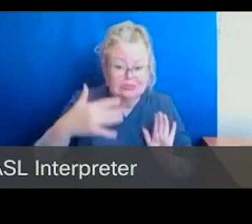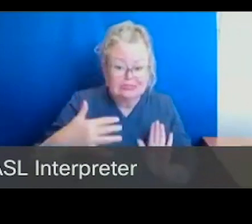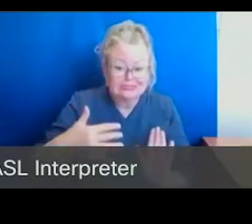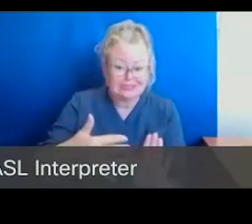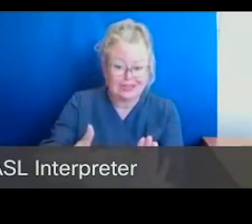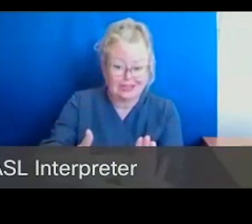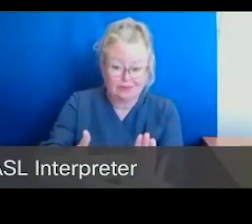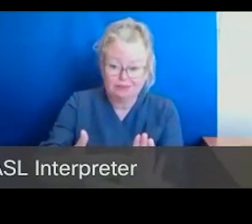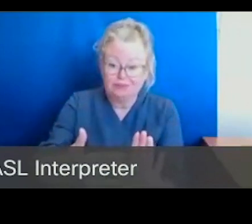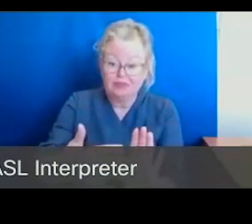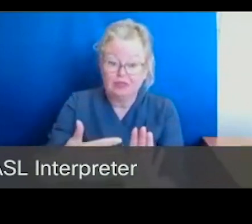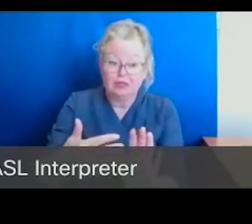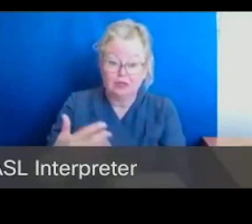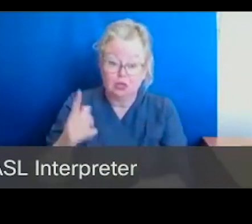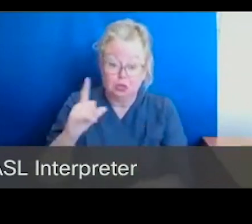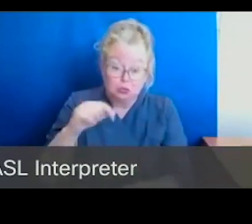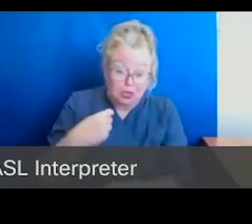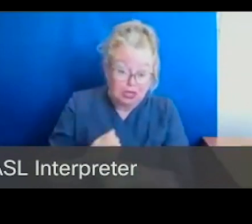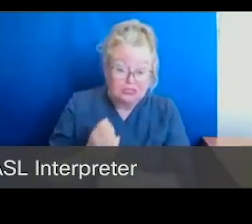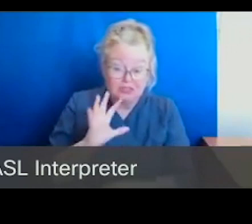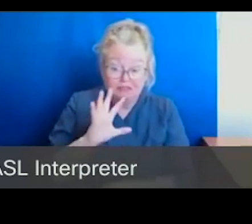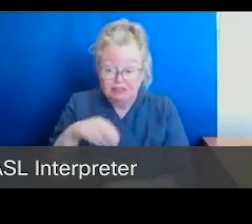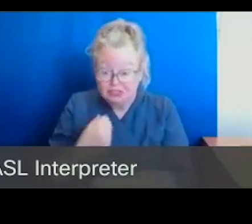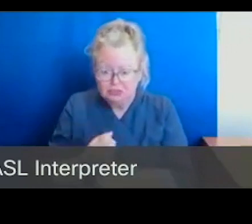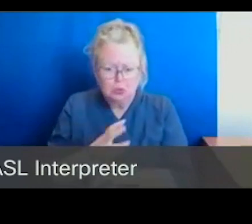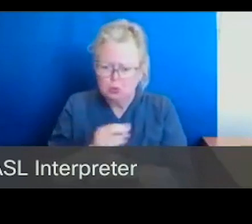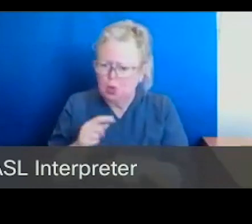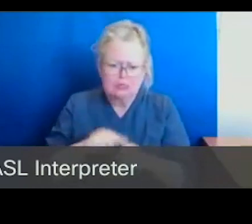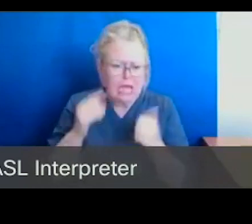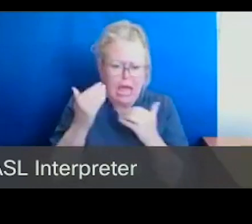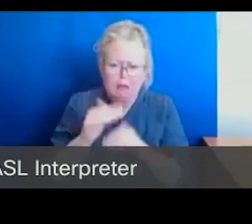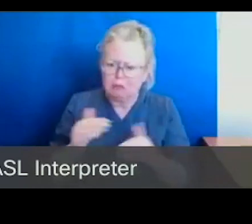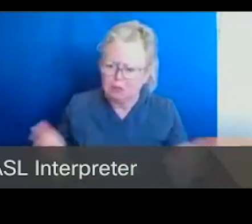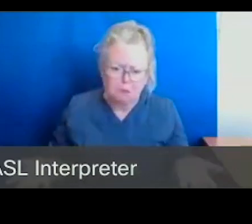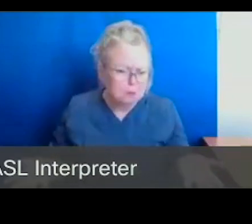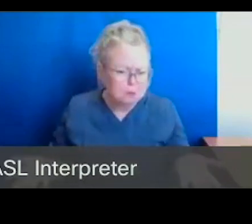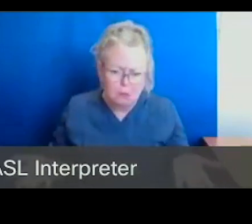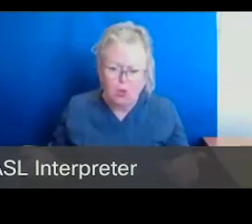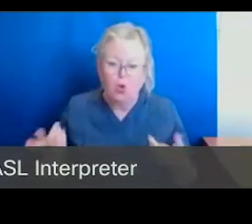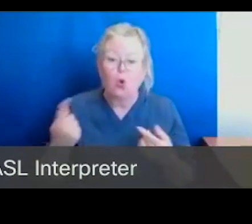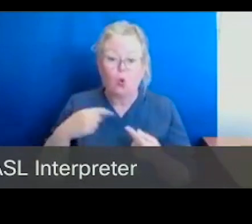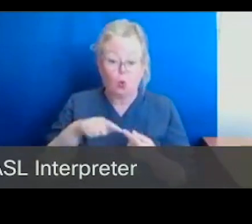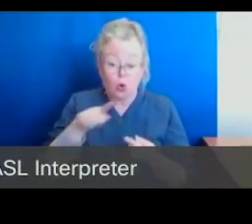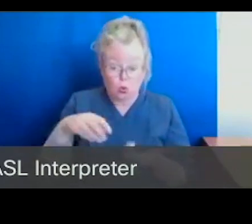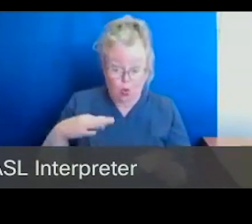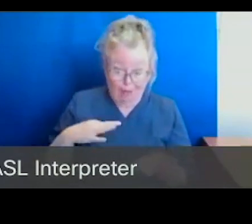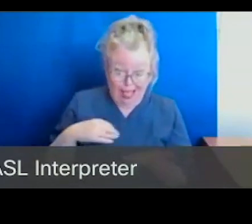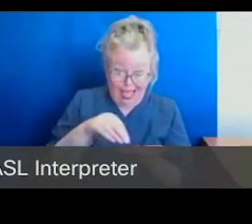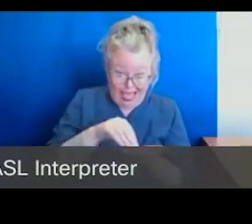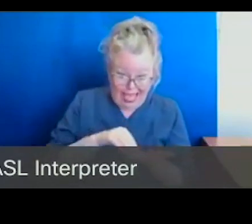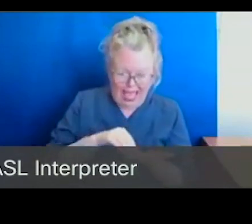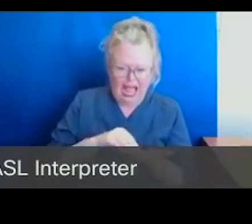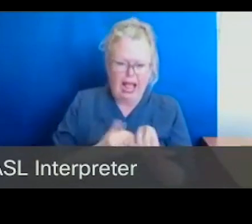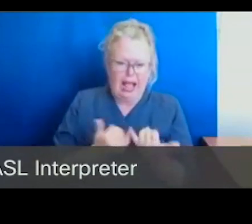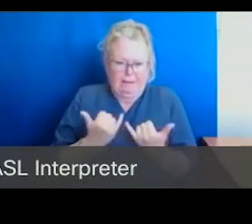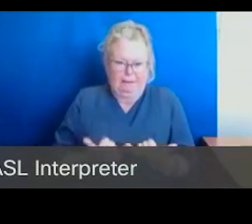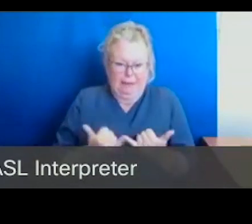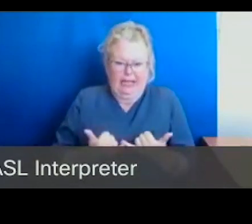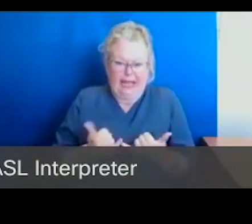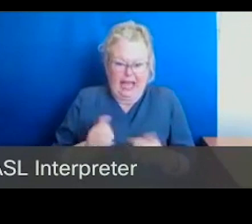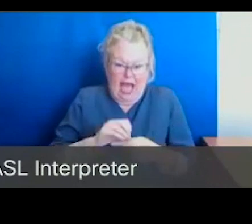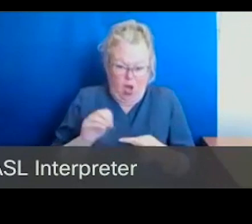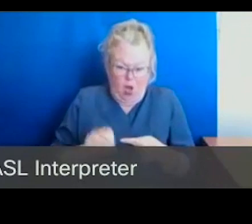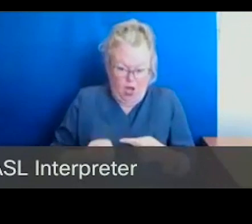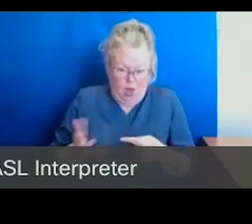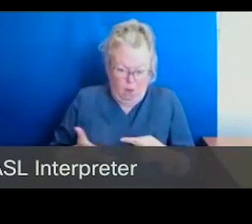time limit for longer-term outcomes. You just need to note in your application what's the immediate outcome you're looking at, and then